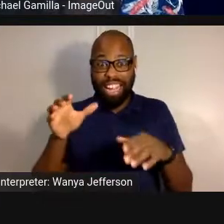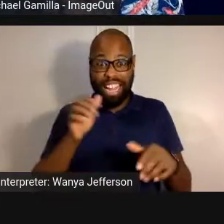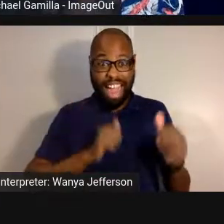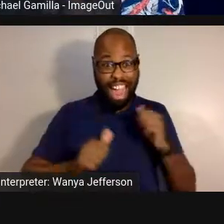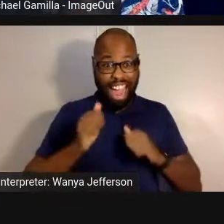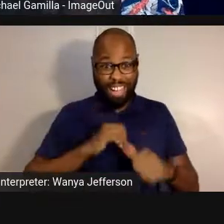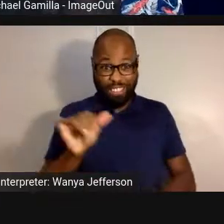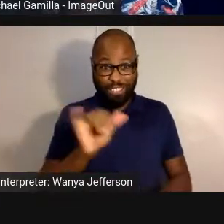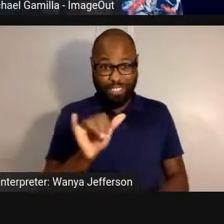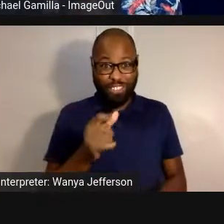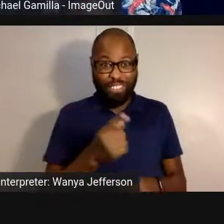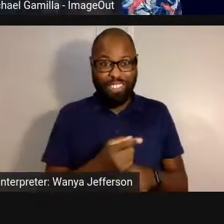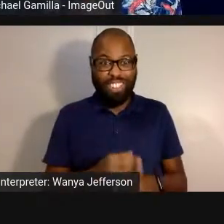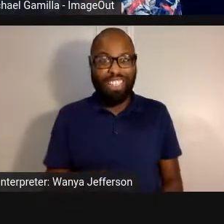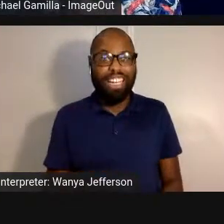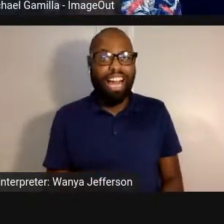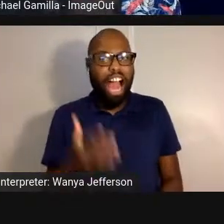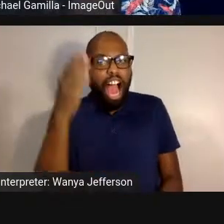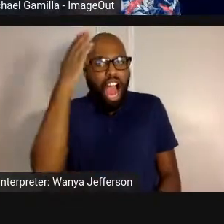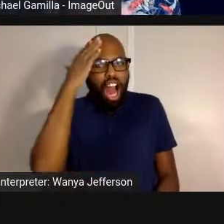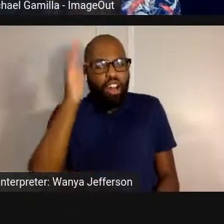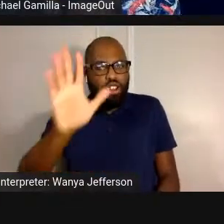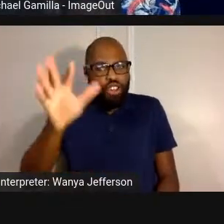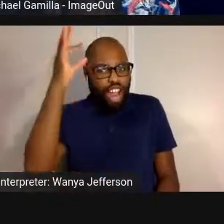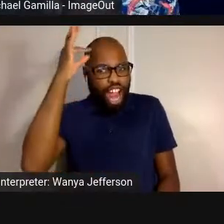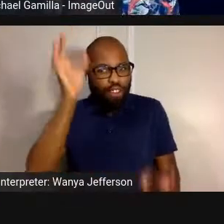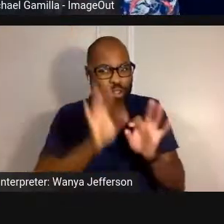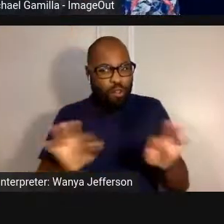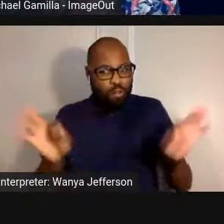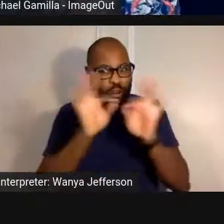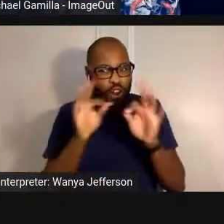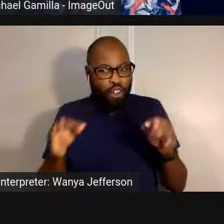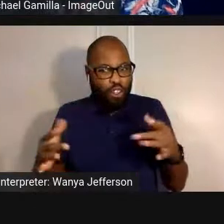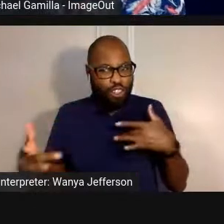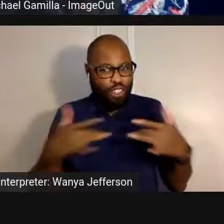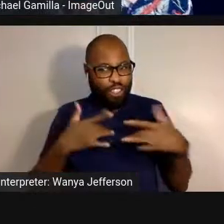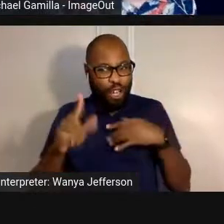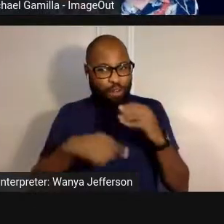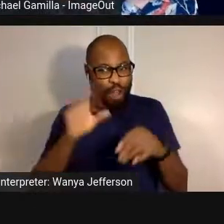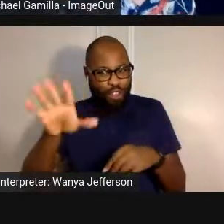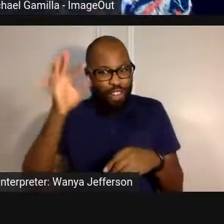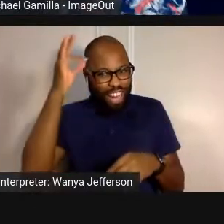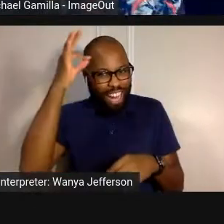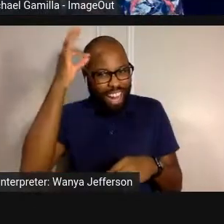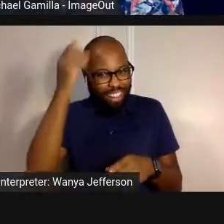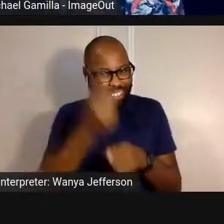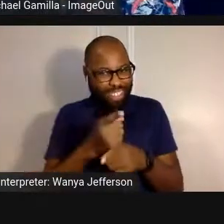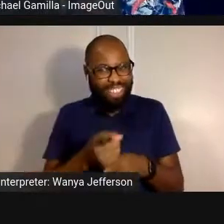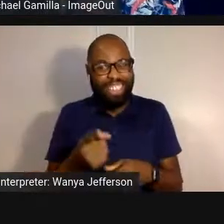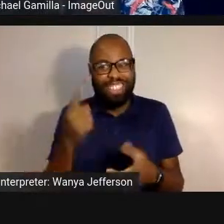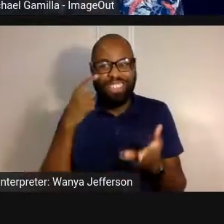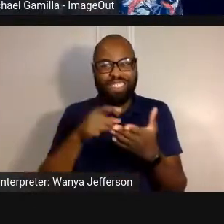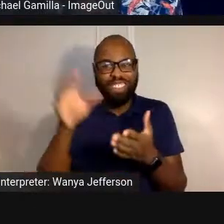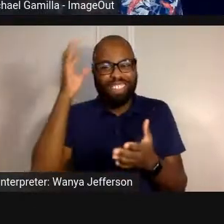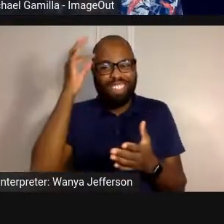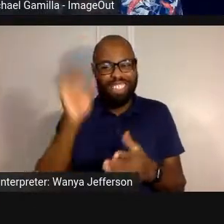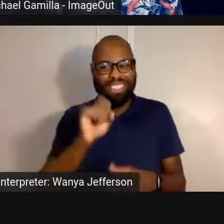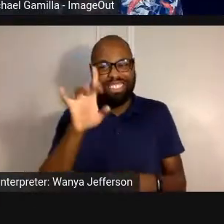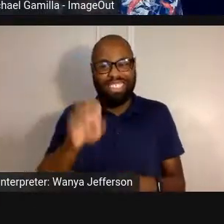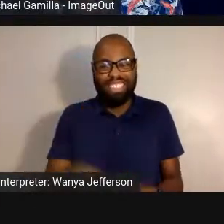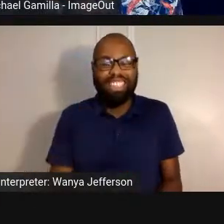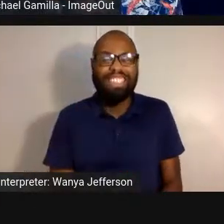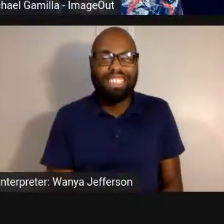Yeah. I knew hair was important to you after seeing your hairstyle today. Yeah, but that helps to